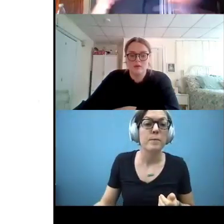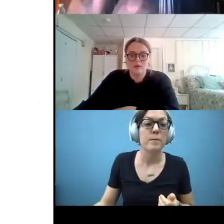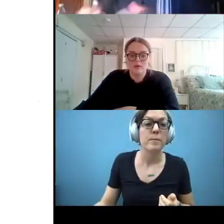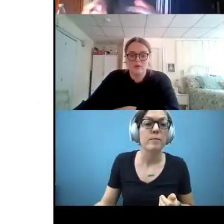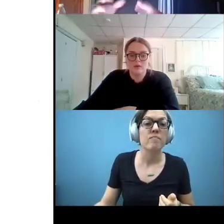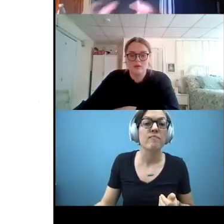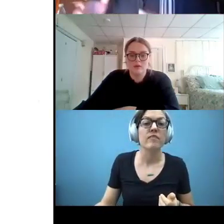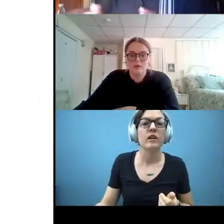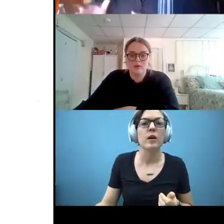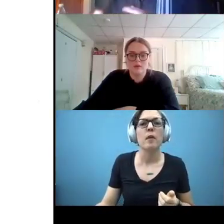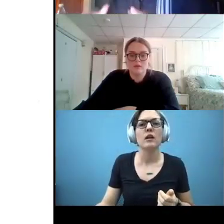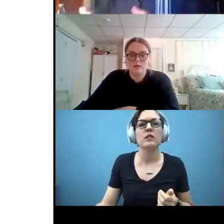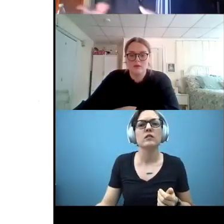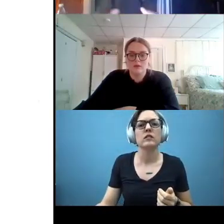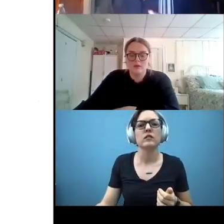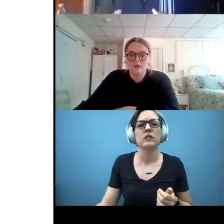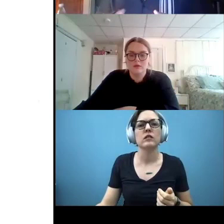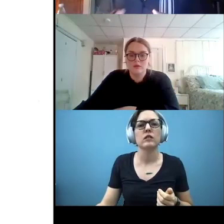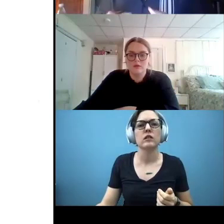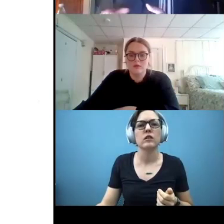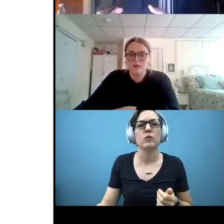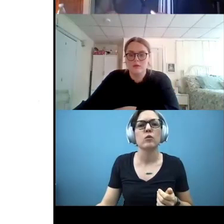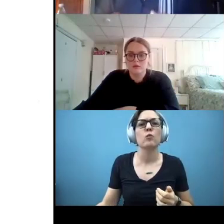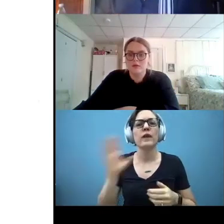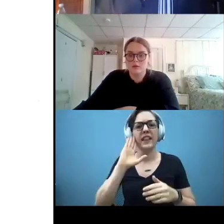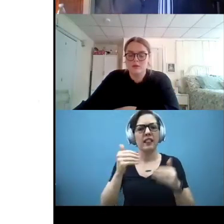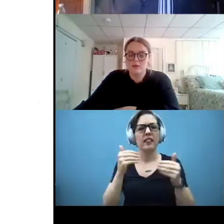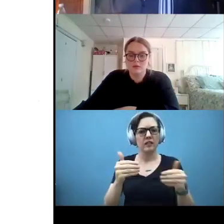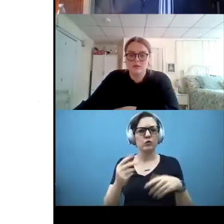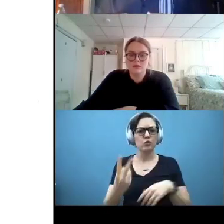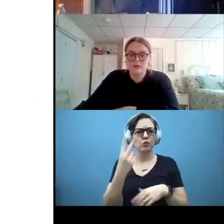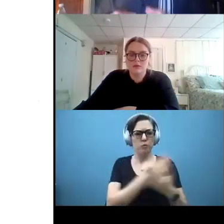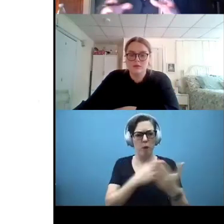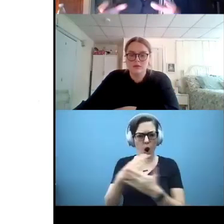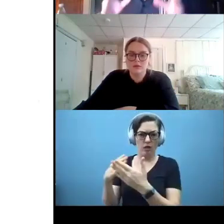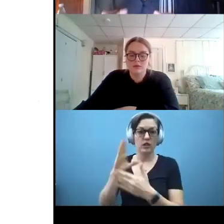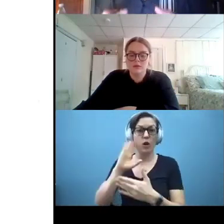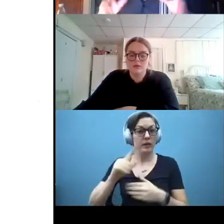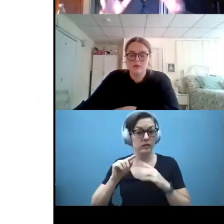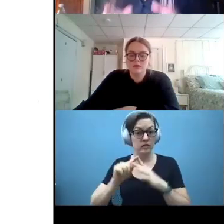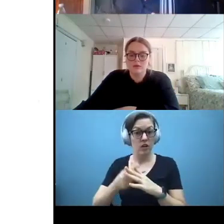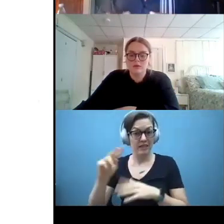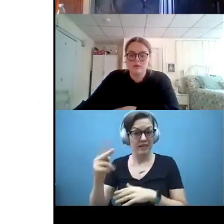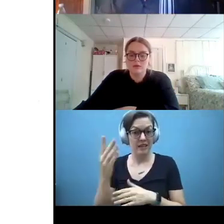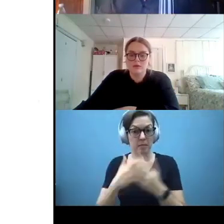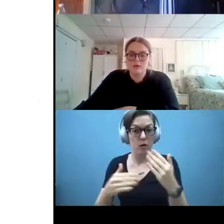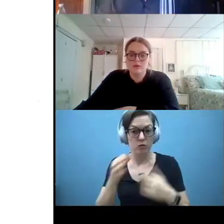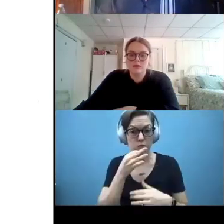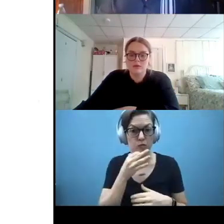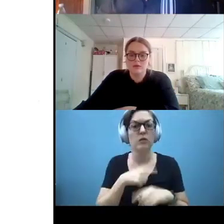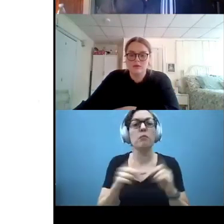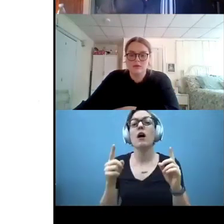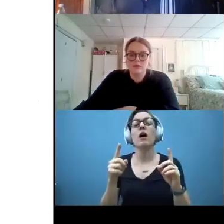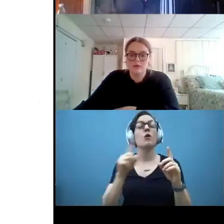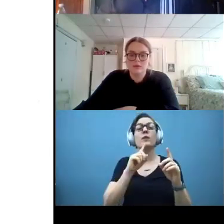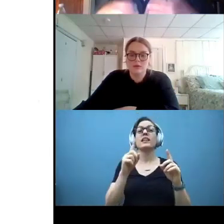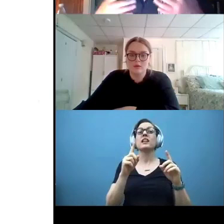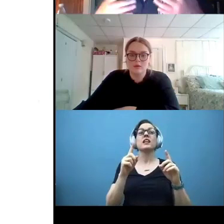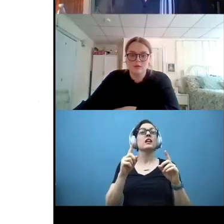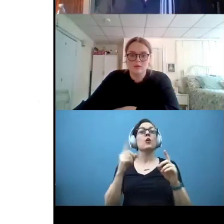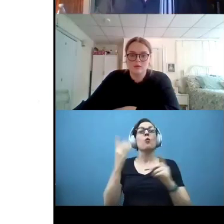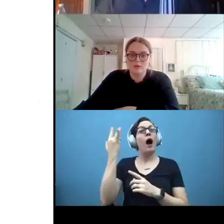we're going to do this in two parts, and I'm going to actually move to the second part relatively quickly. The whole idea for the reduction of restraint involves